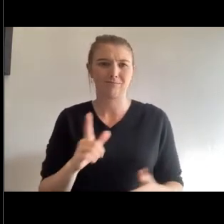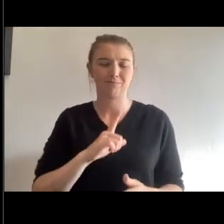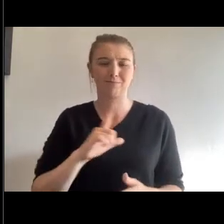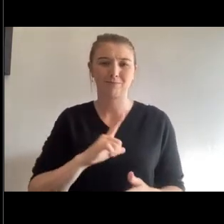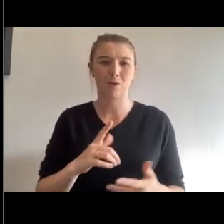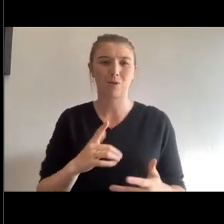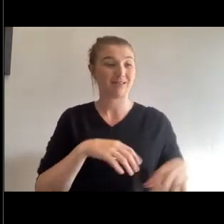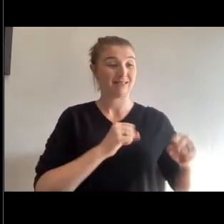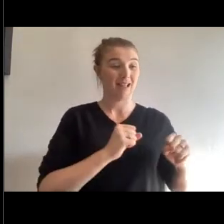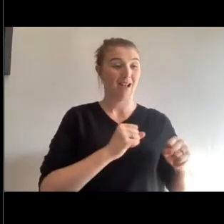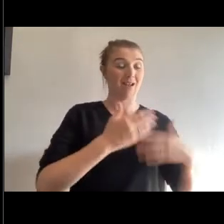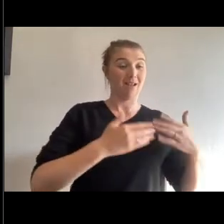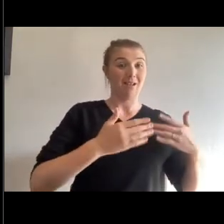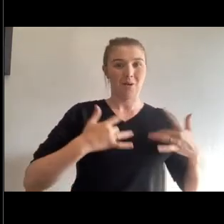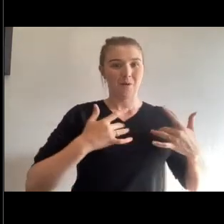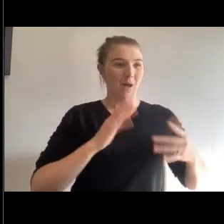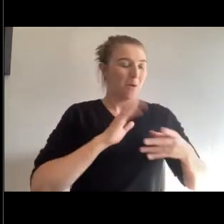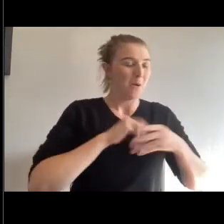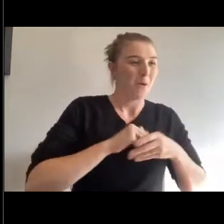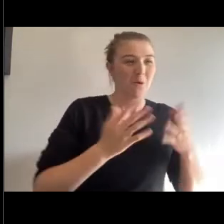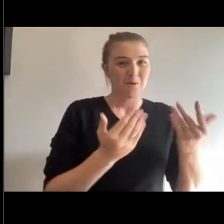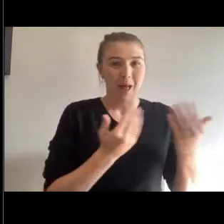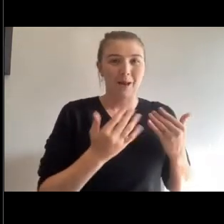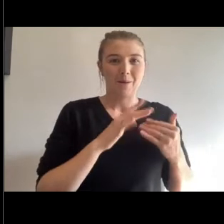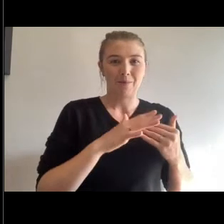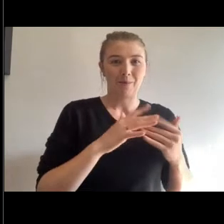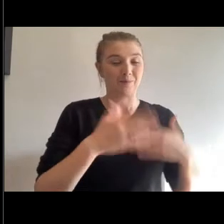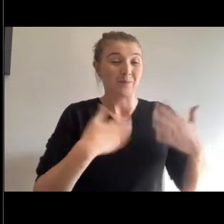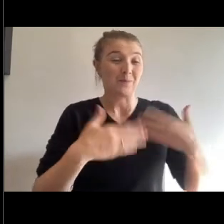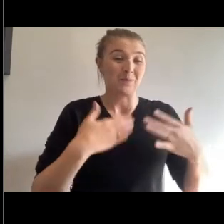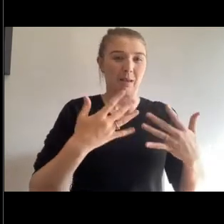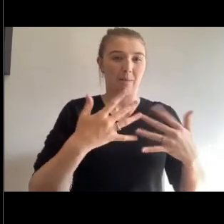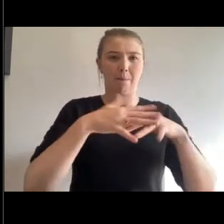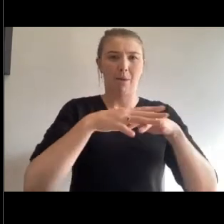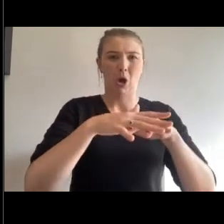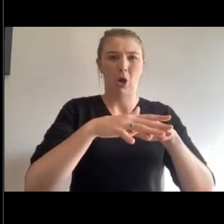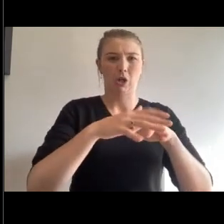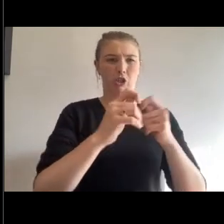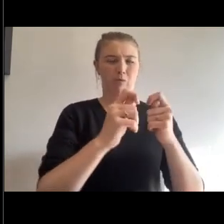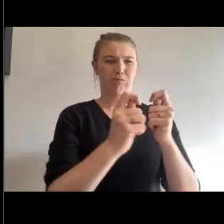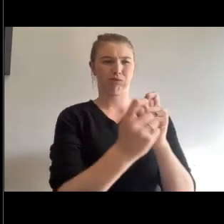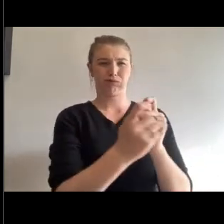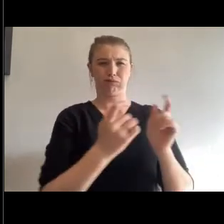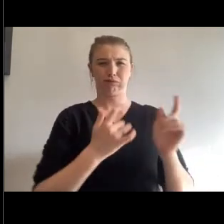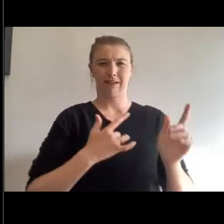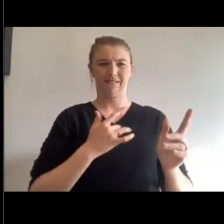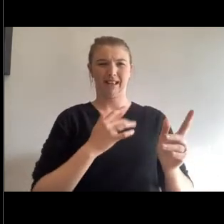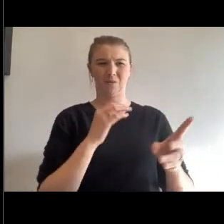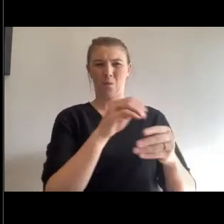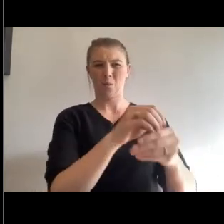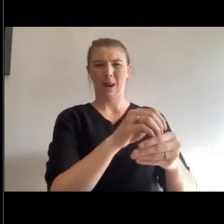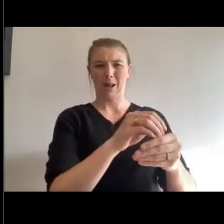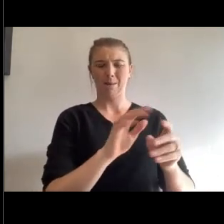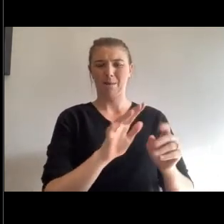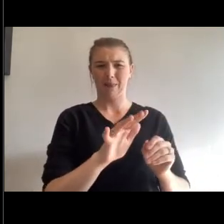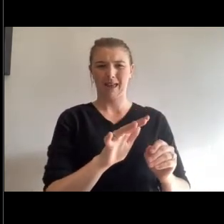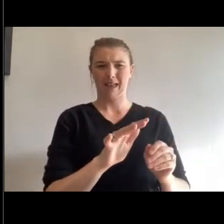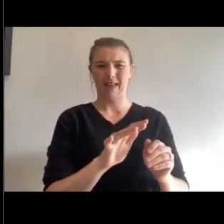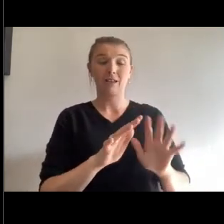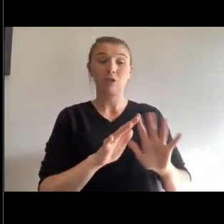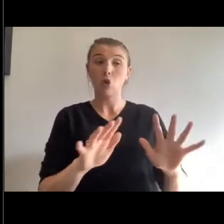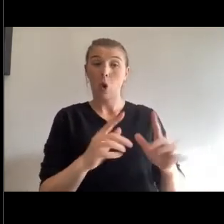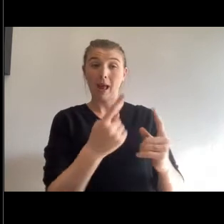feel welcome and then you feel not welcomed in this merged company. Now, it wasn't the people, it was just the culture. It was just the culture